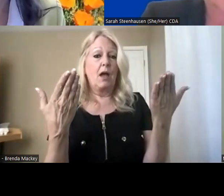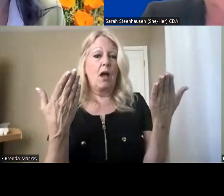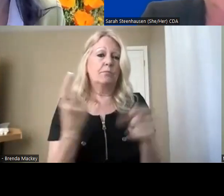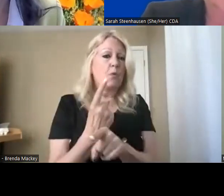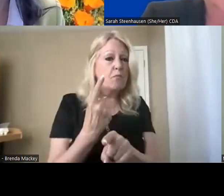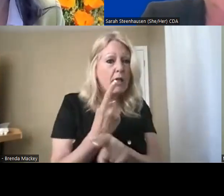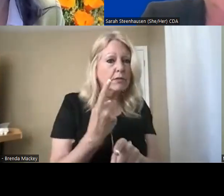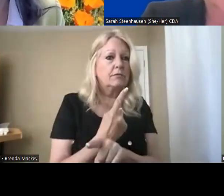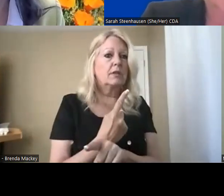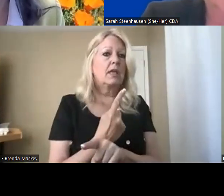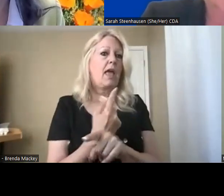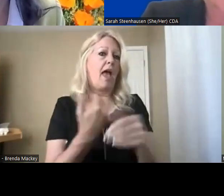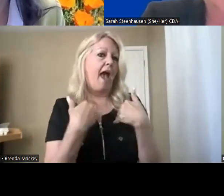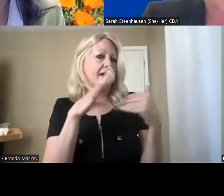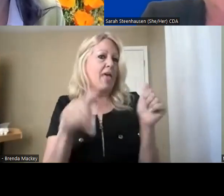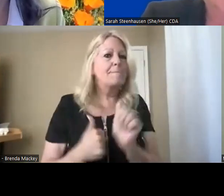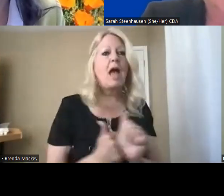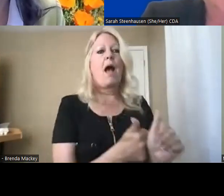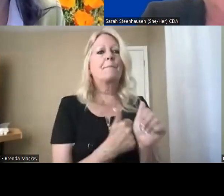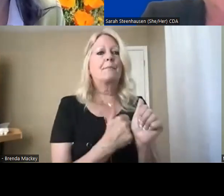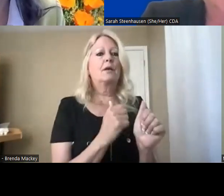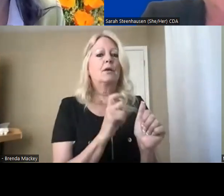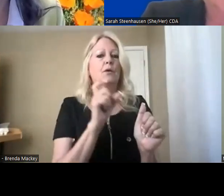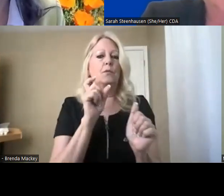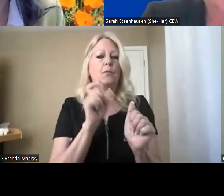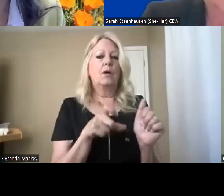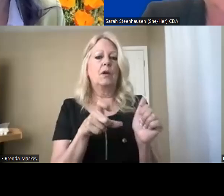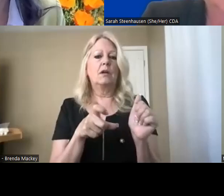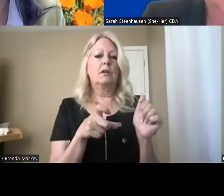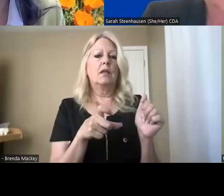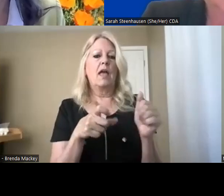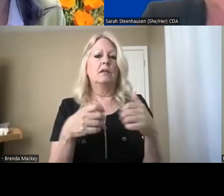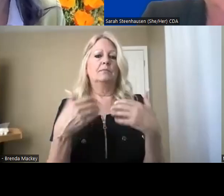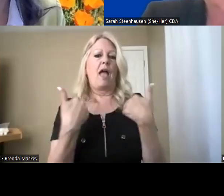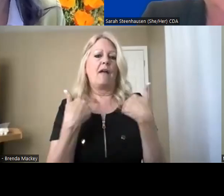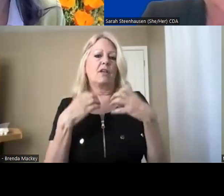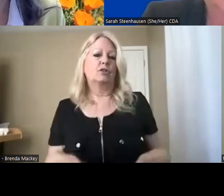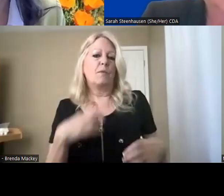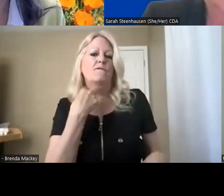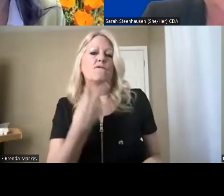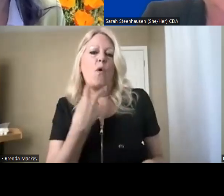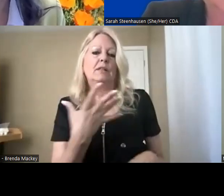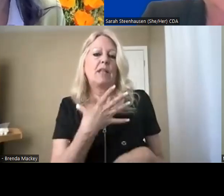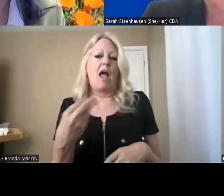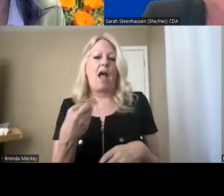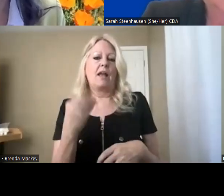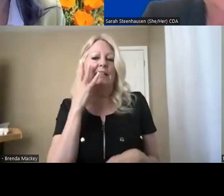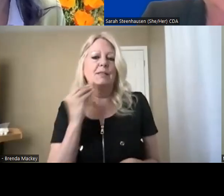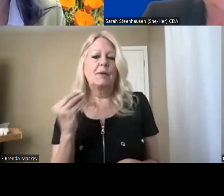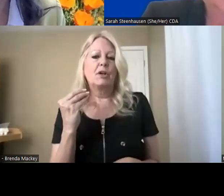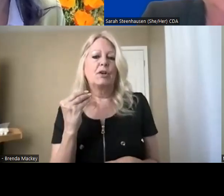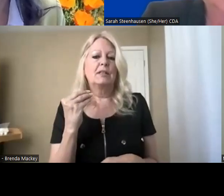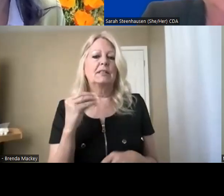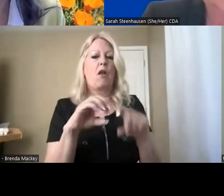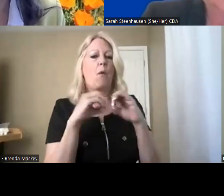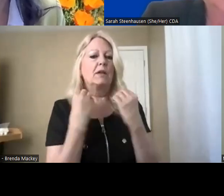kind of consumer voice and lived experience in these organizations that impact us so heavily and impact our